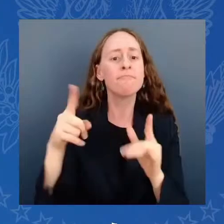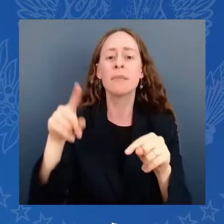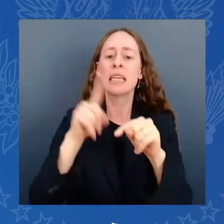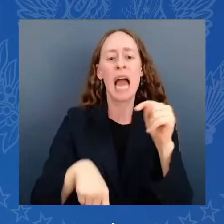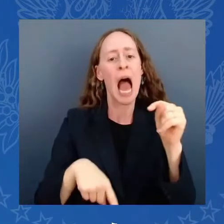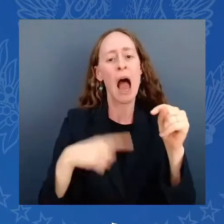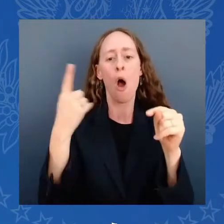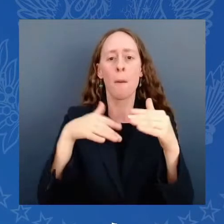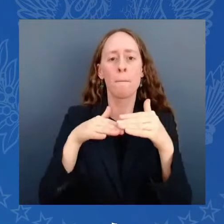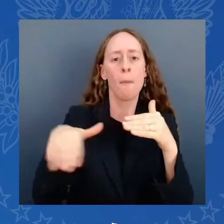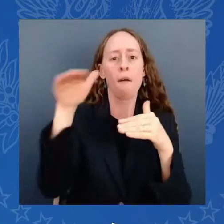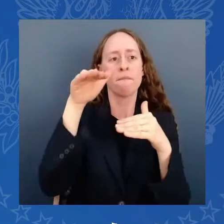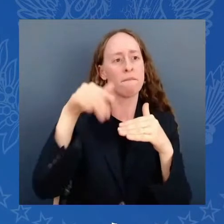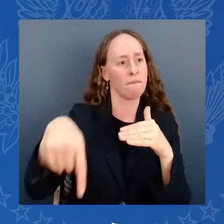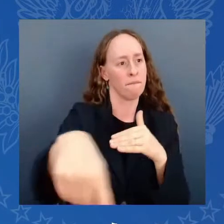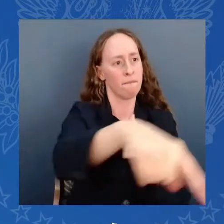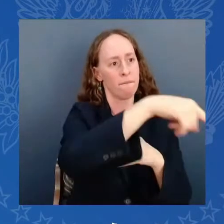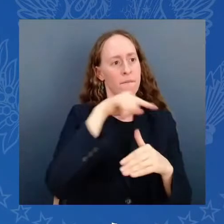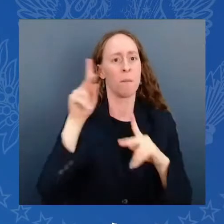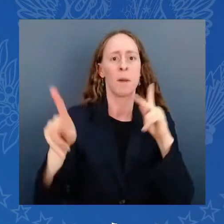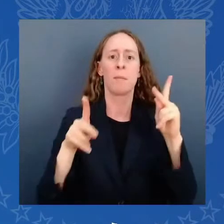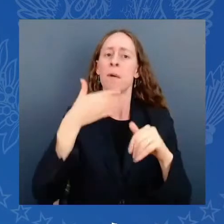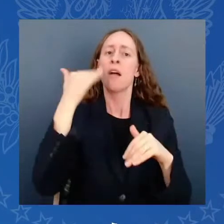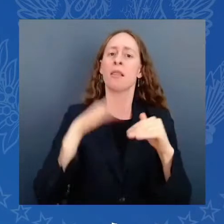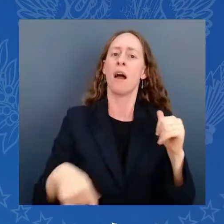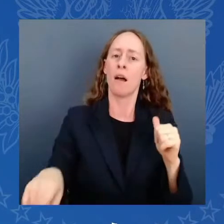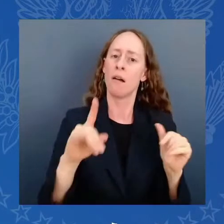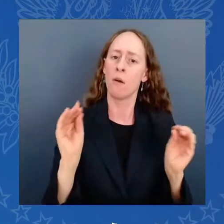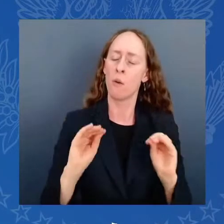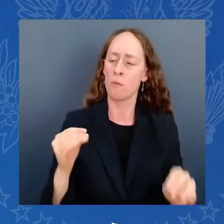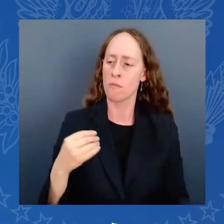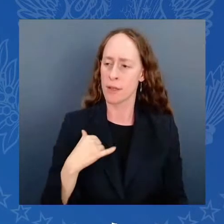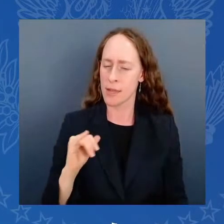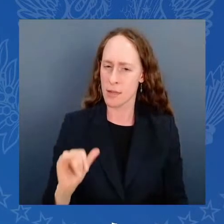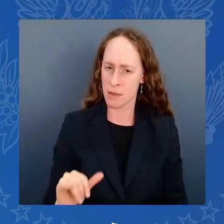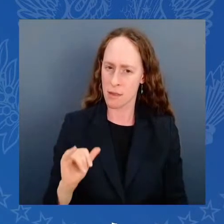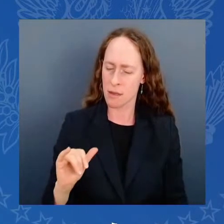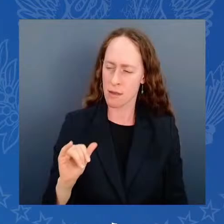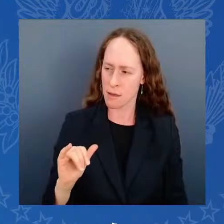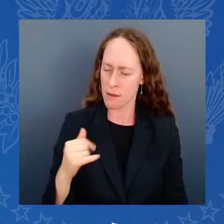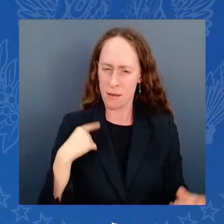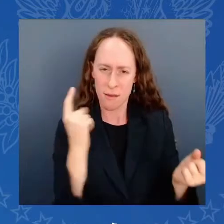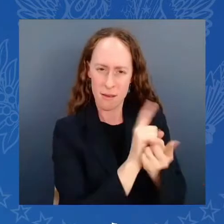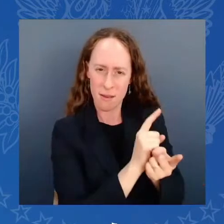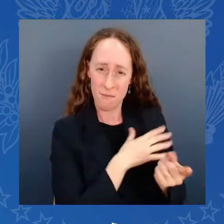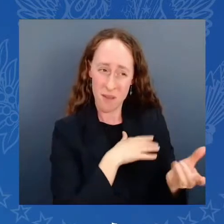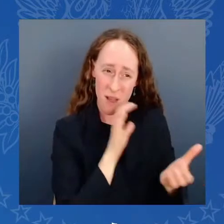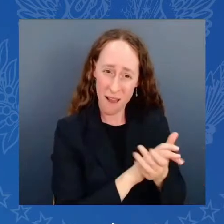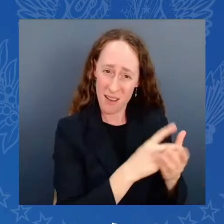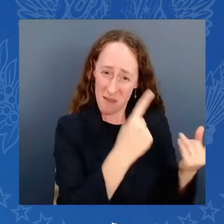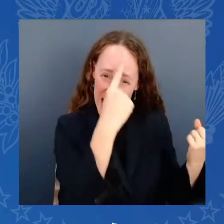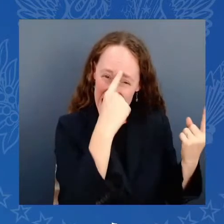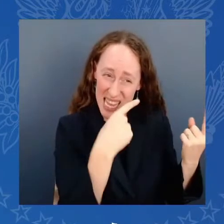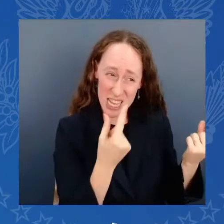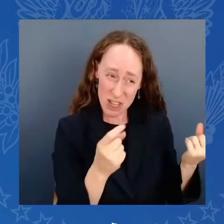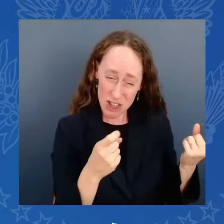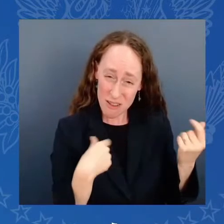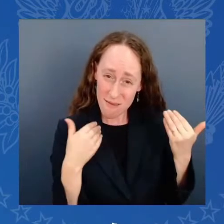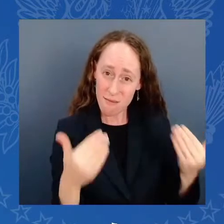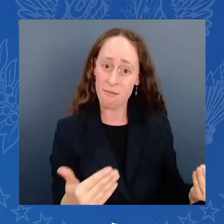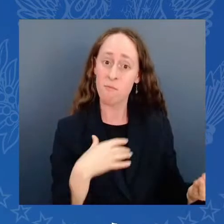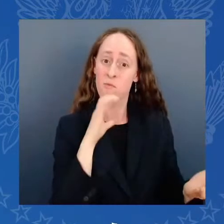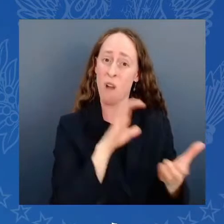defender. Get in or get out. Next thing you know, I was running. Nixon won my state by 60% of the